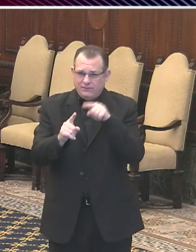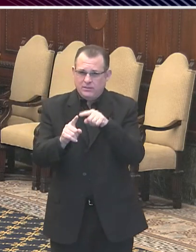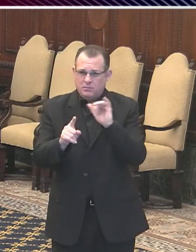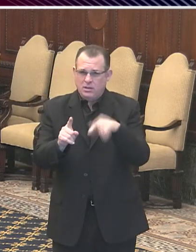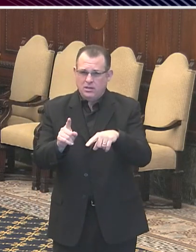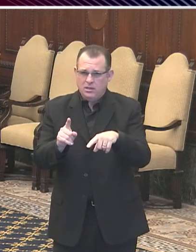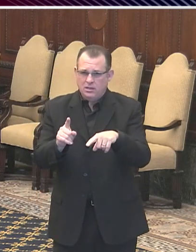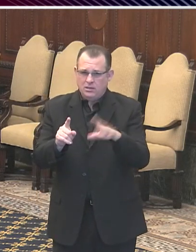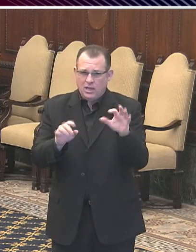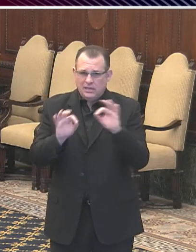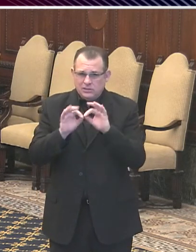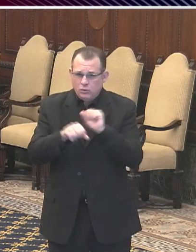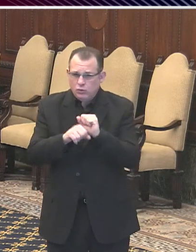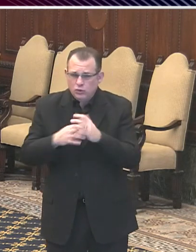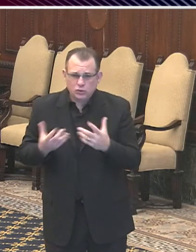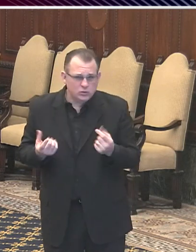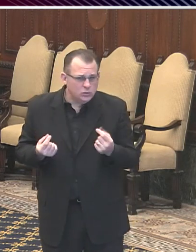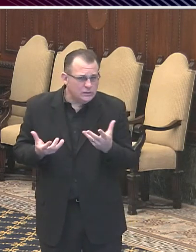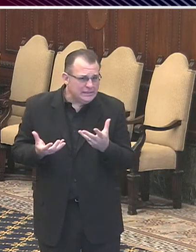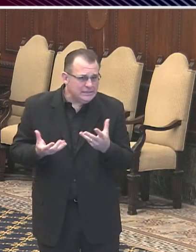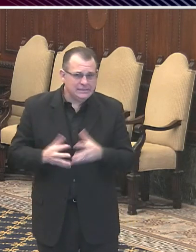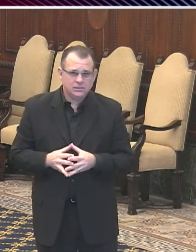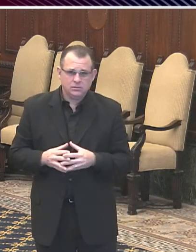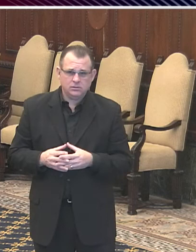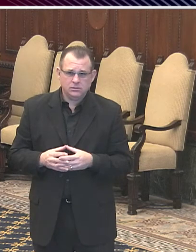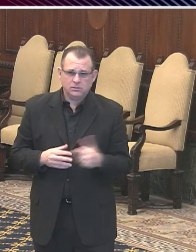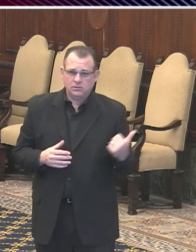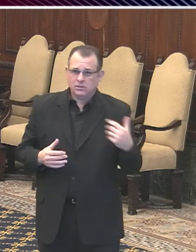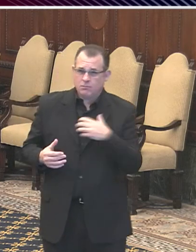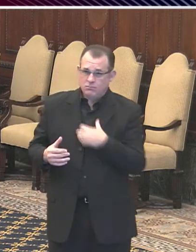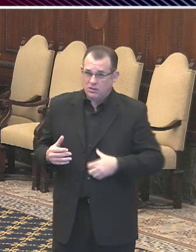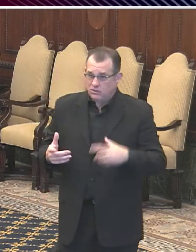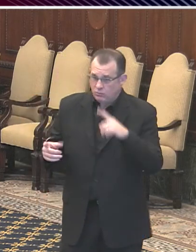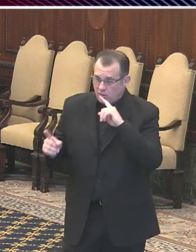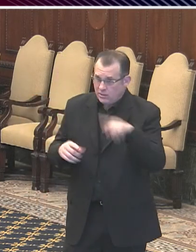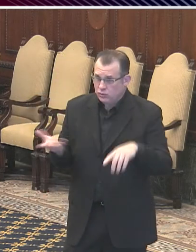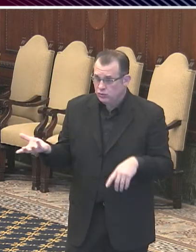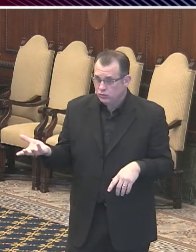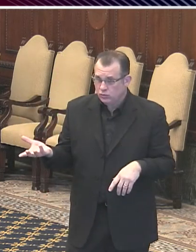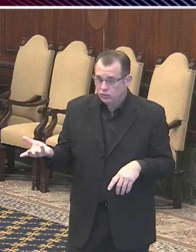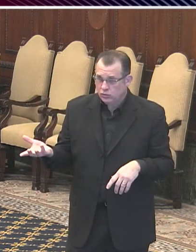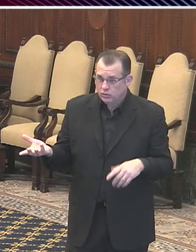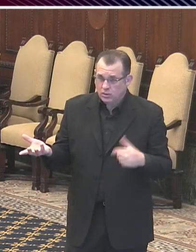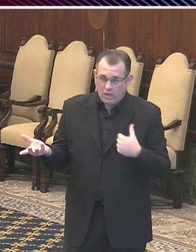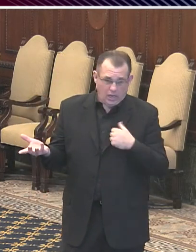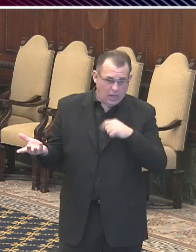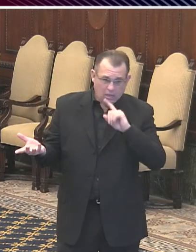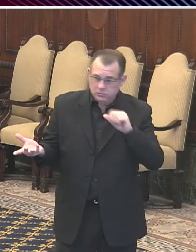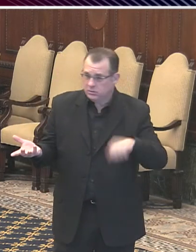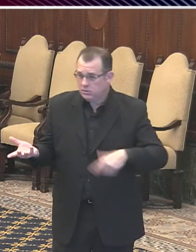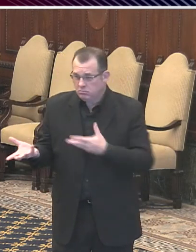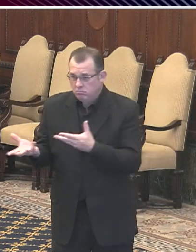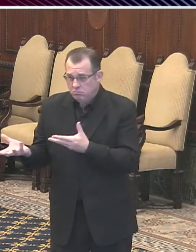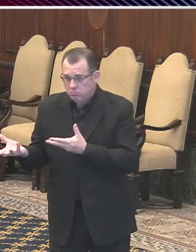basically? And Mayor, I don't know if you want to answer or if you want to defer to me.